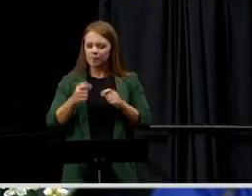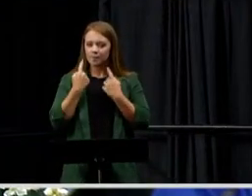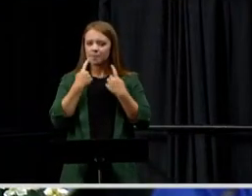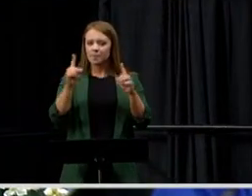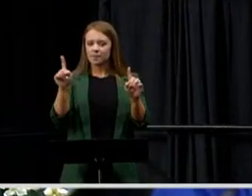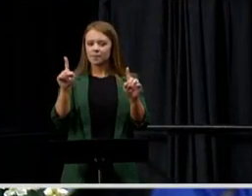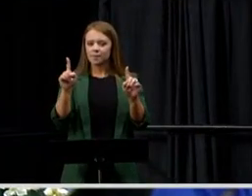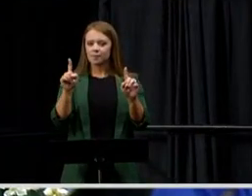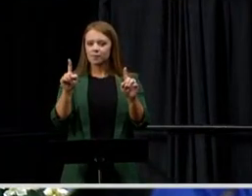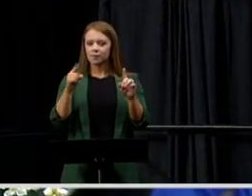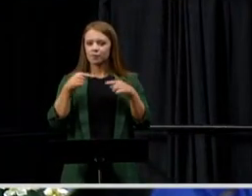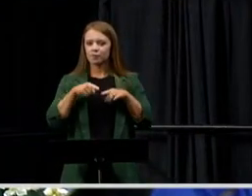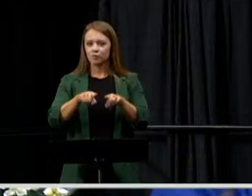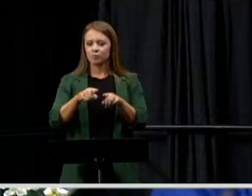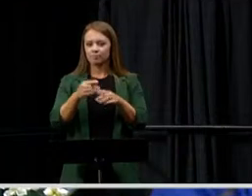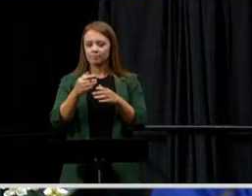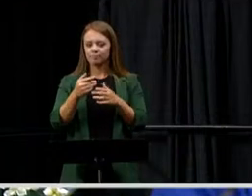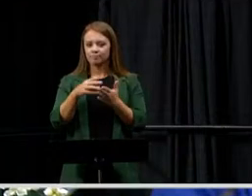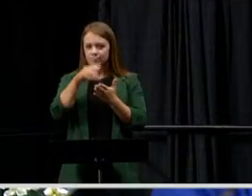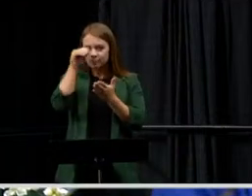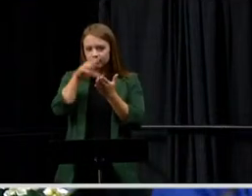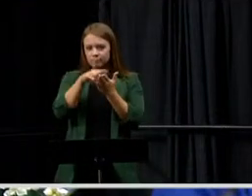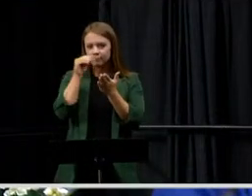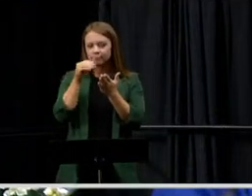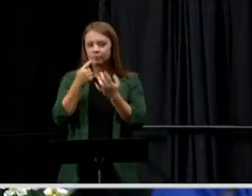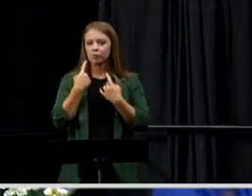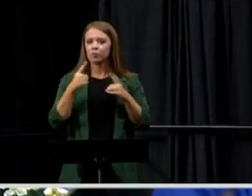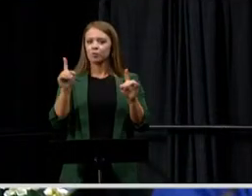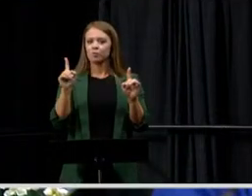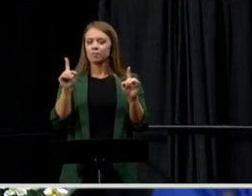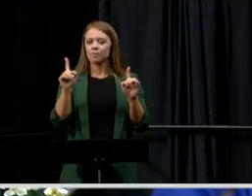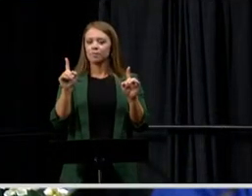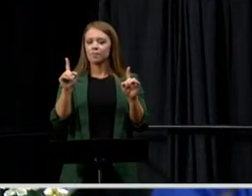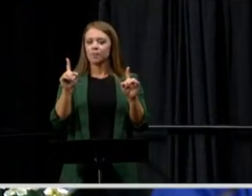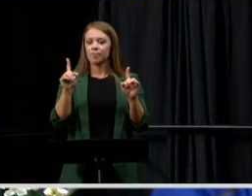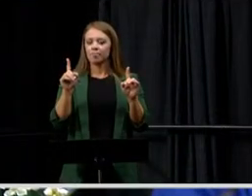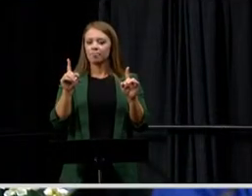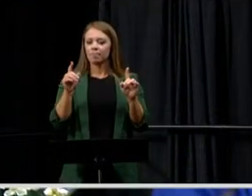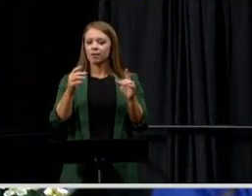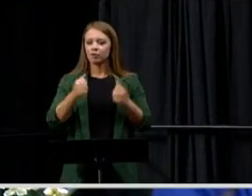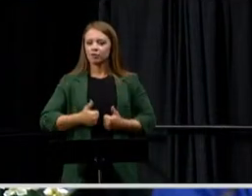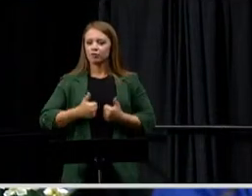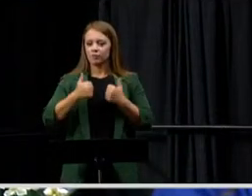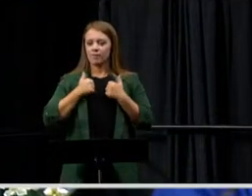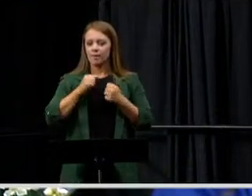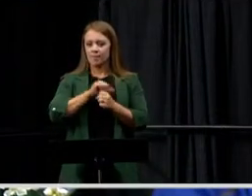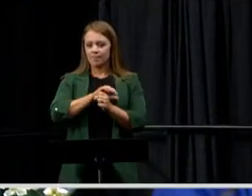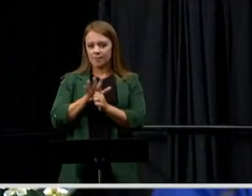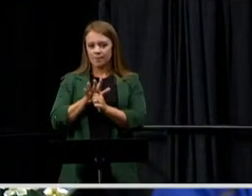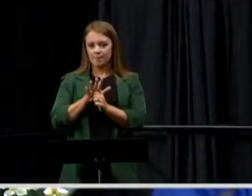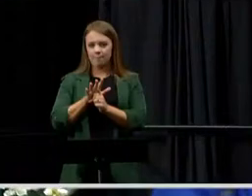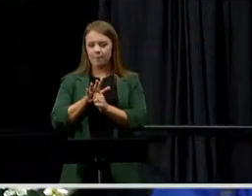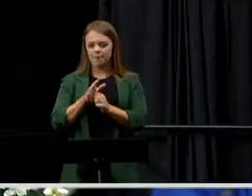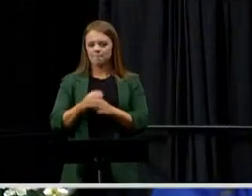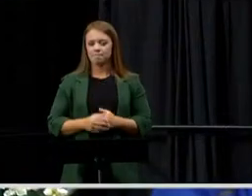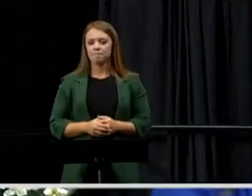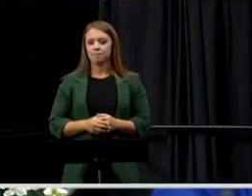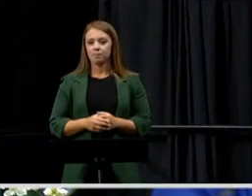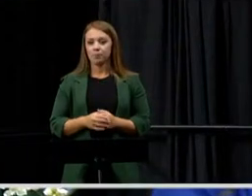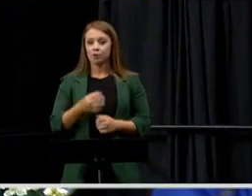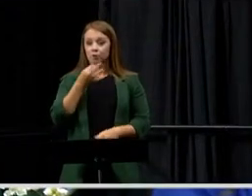knowledge. Rewarding to have survived a pandemic. Rewarding to live. As we soon turn our